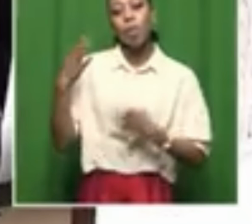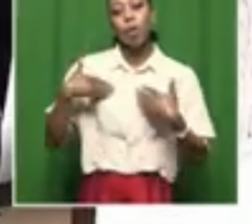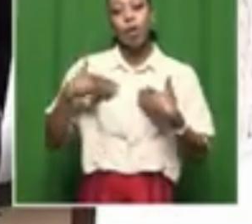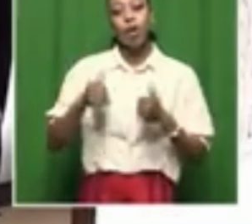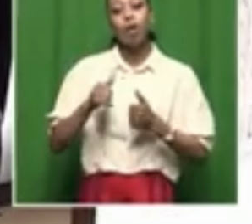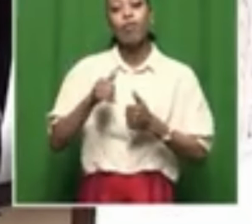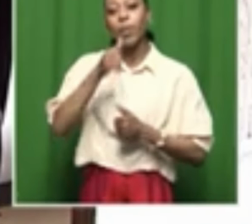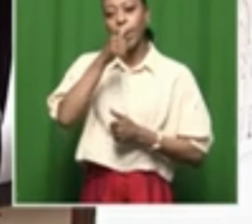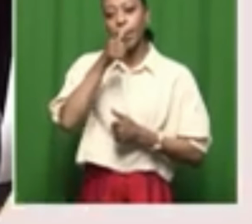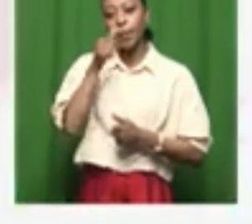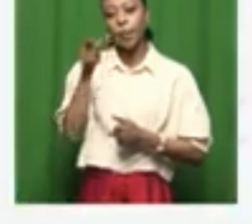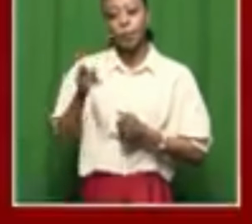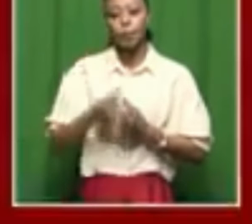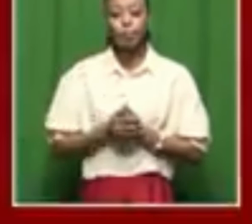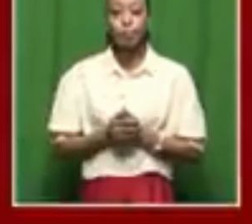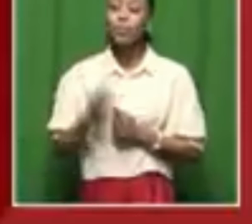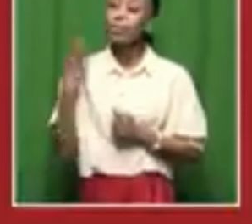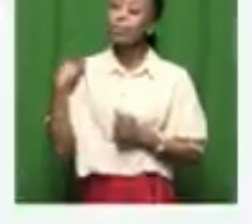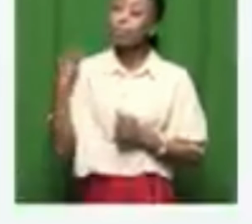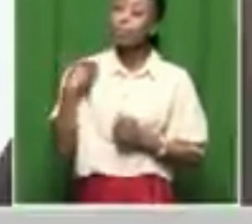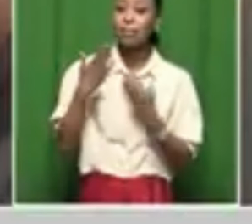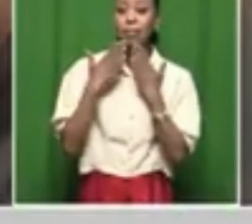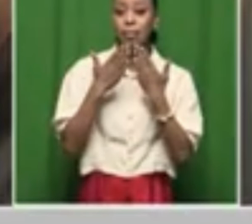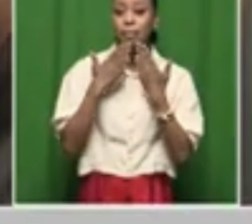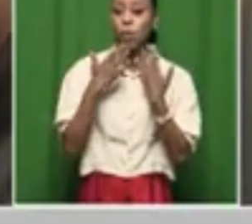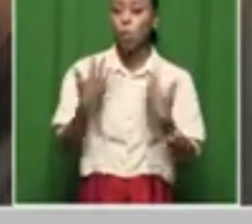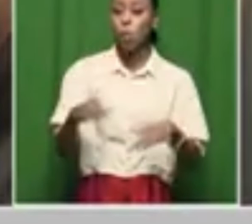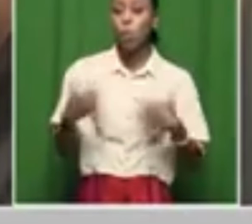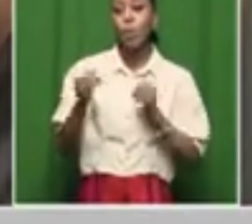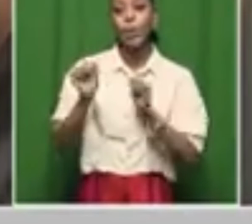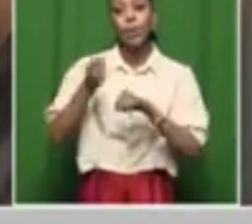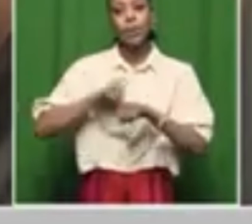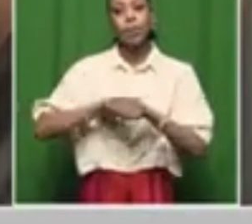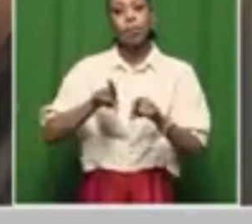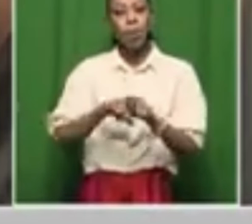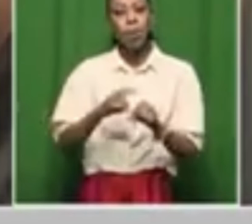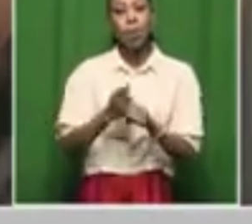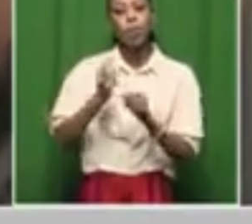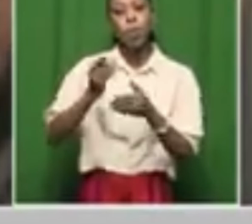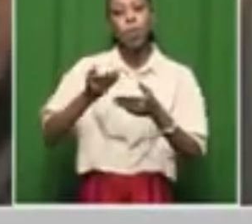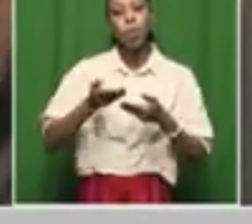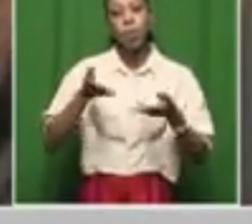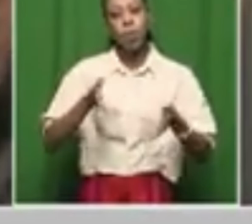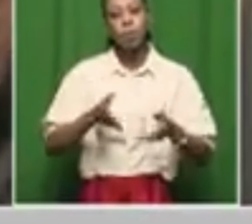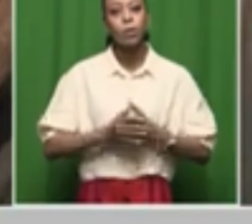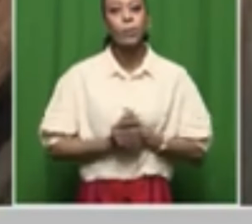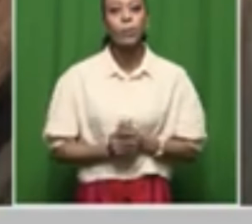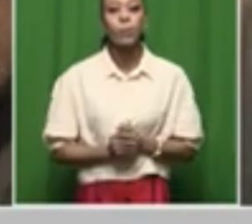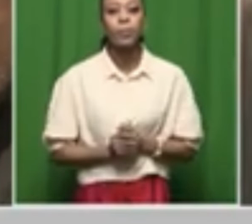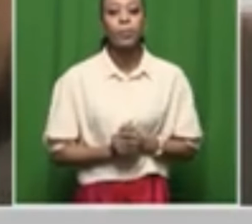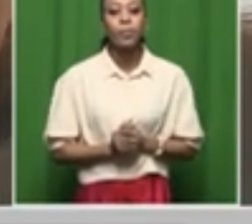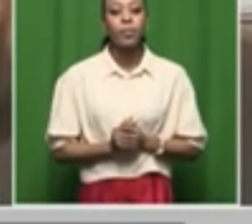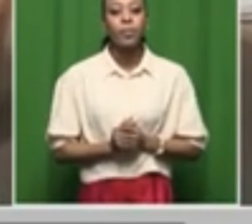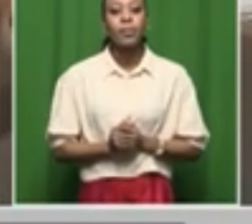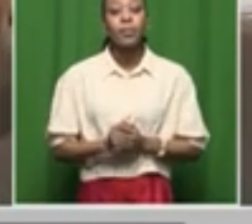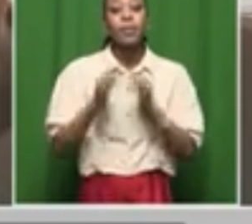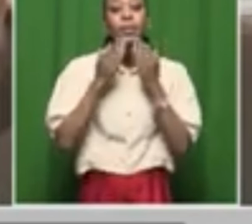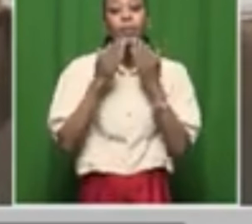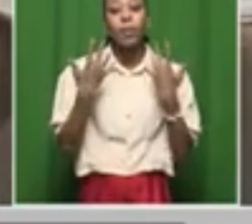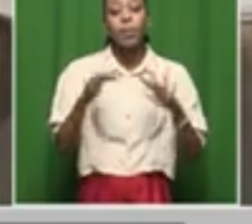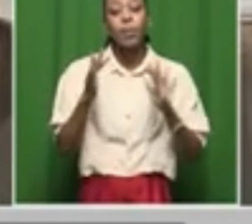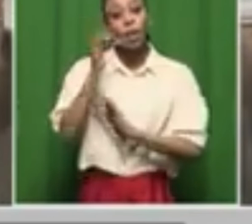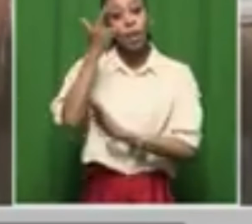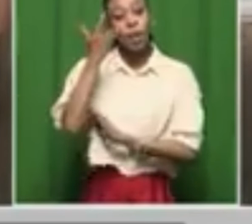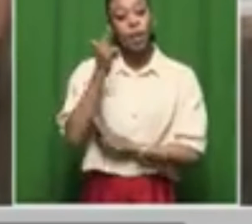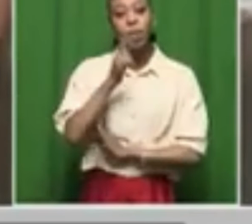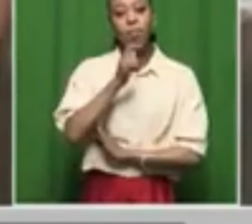Dr. Aaron Motsoaledi. Minister, thank you very, very much for your time and welcome to the program. Thank you, Leanne.